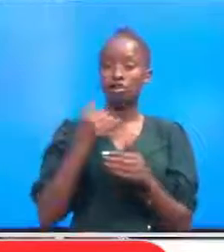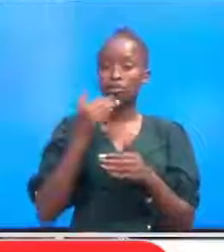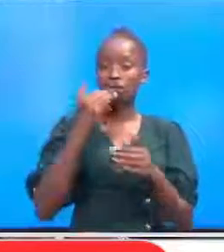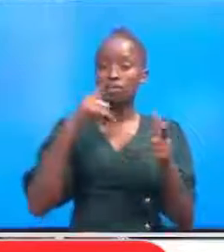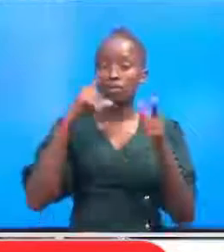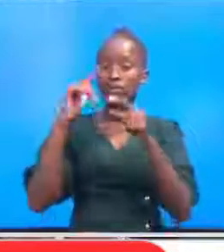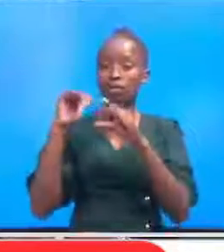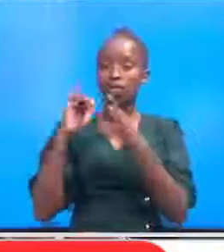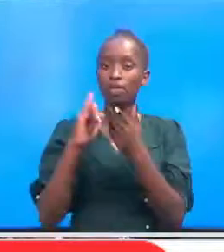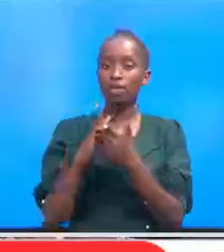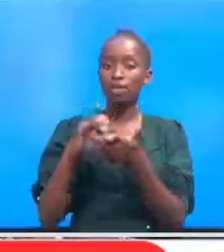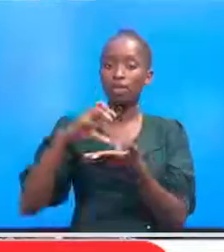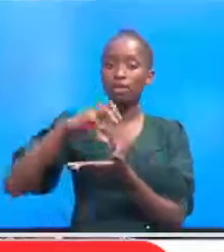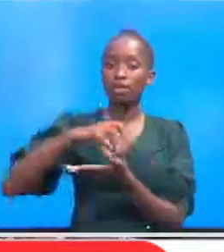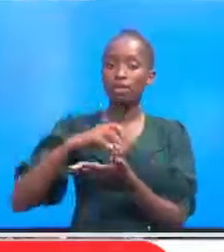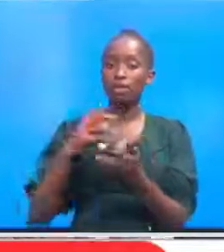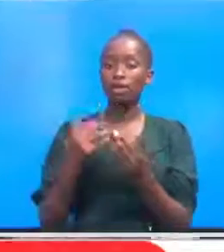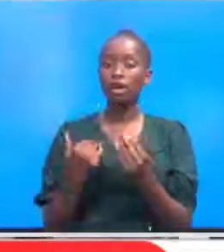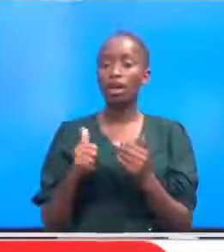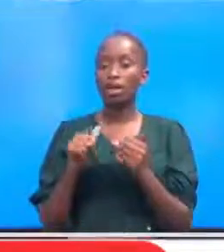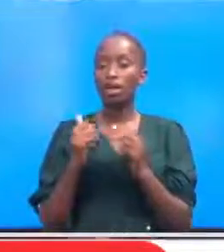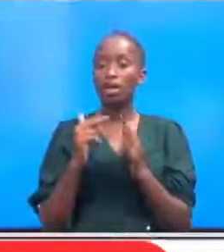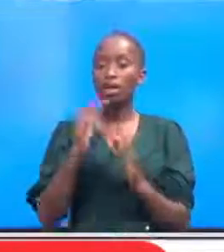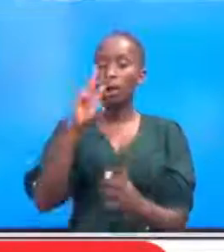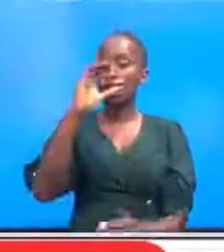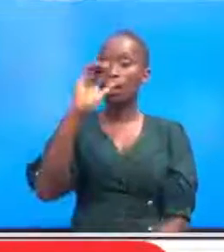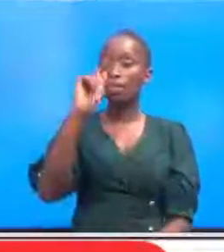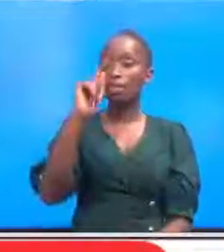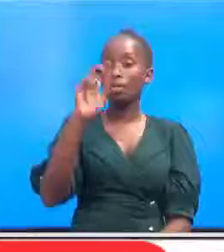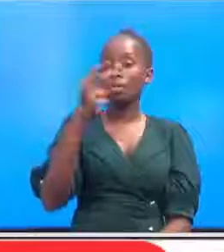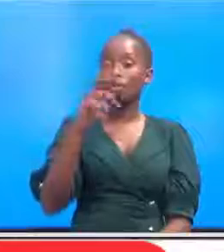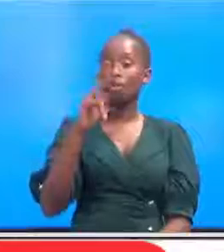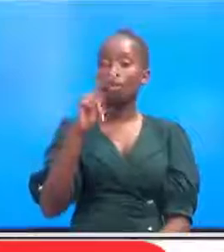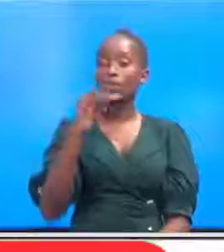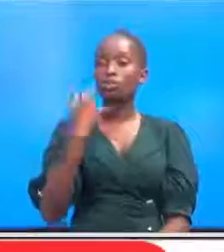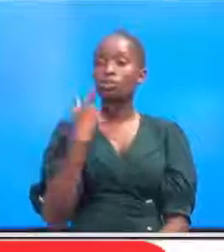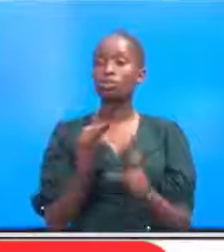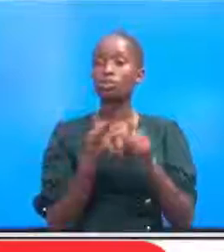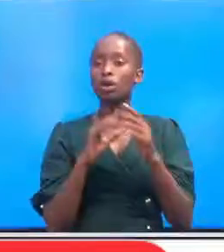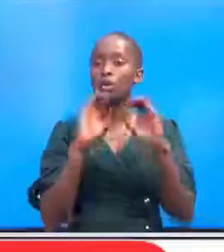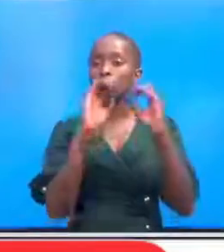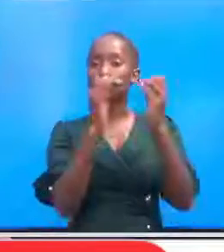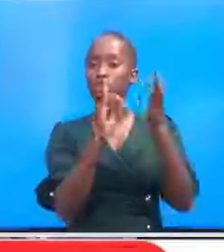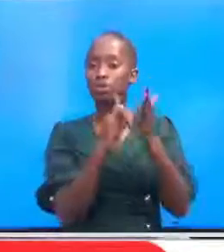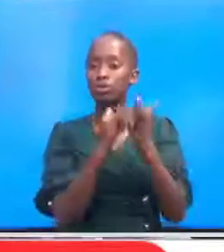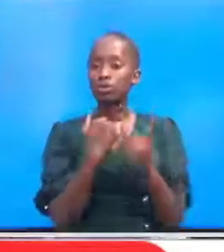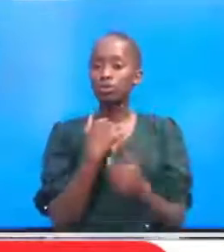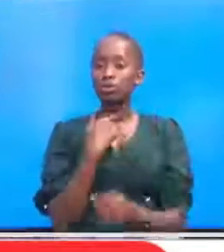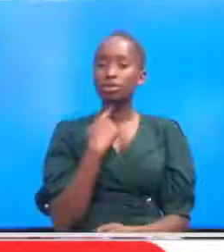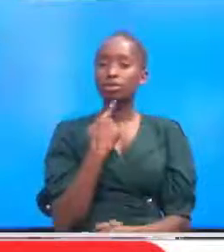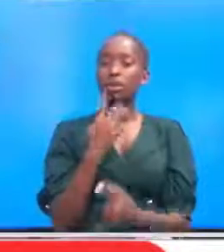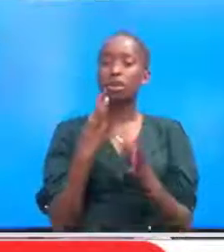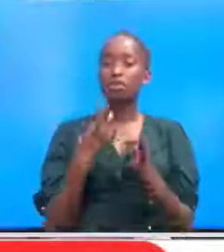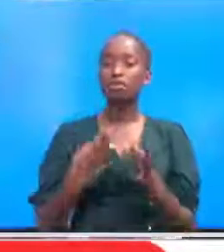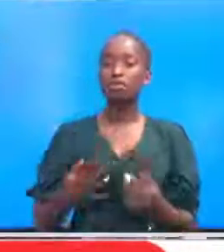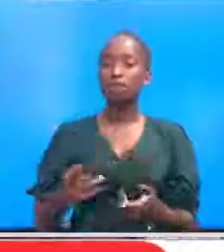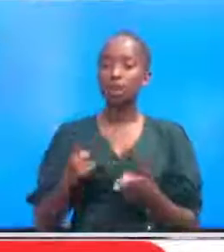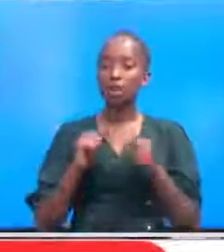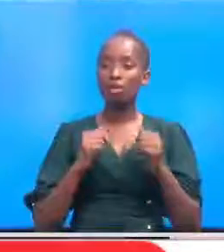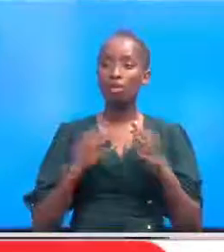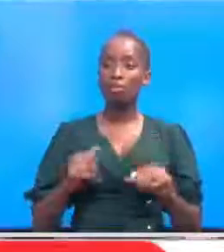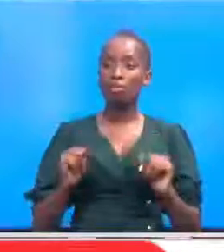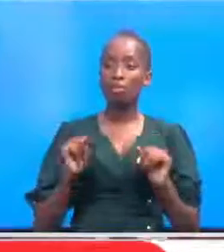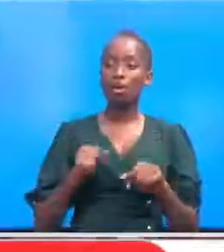hicho. Catherine Muhinde, mwanzilishi wa kituo hicho, ameitaka jamii kujitokeza na kusaidia watoto kutoka mitaa